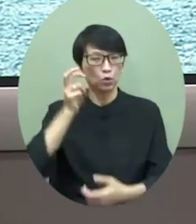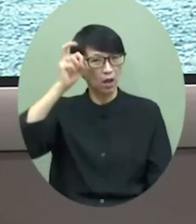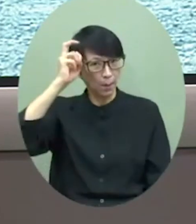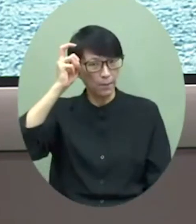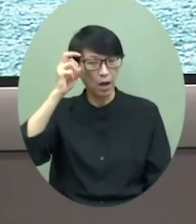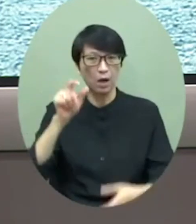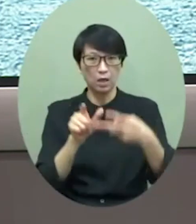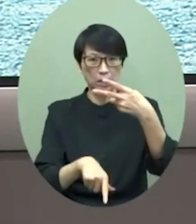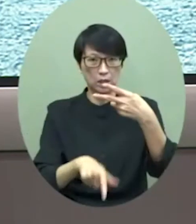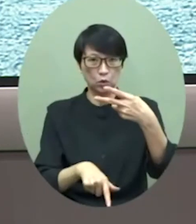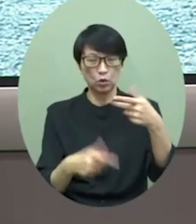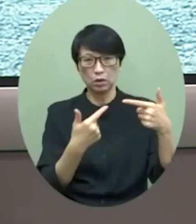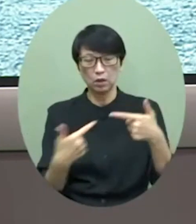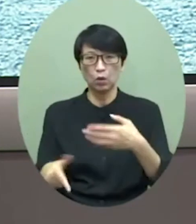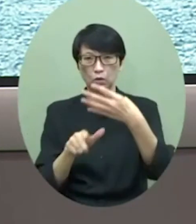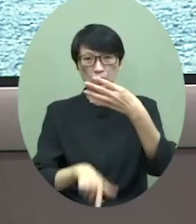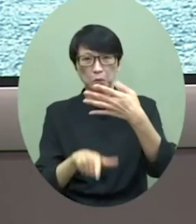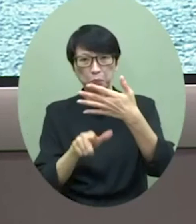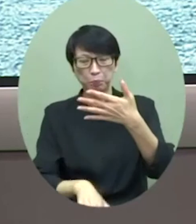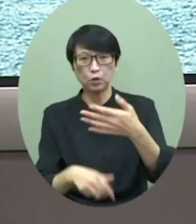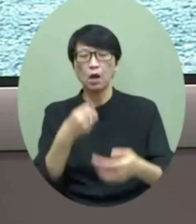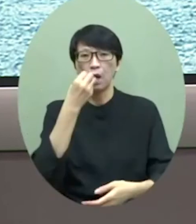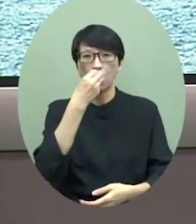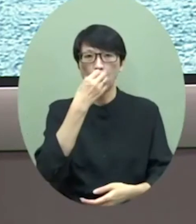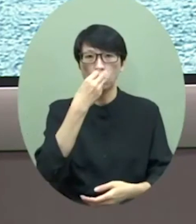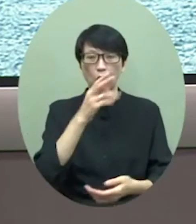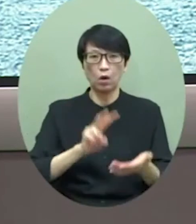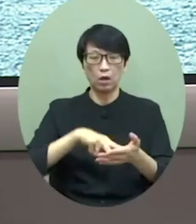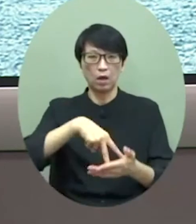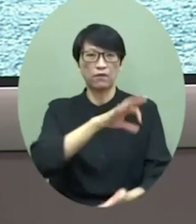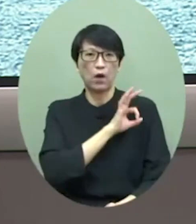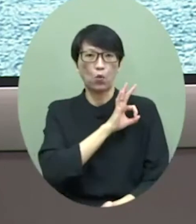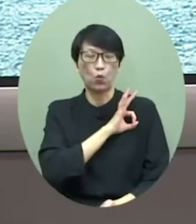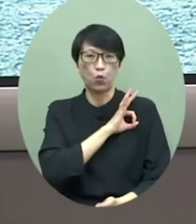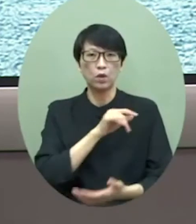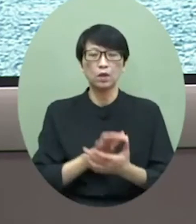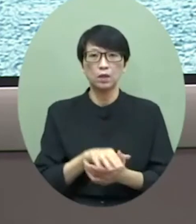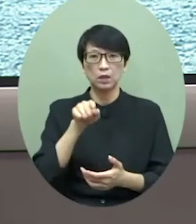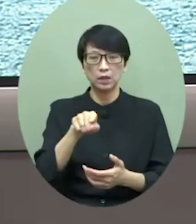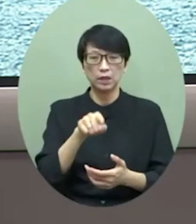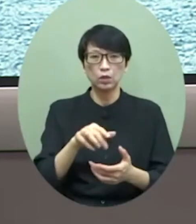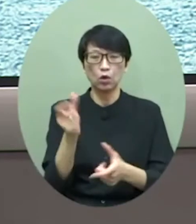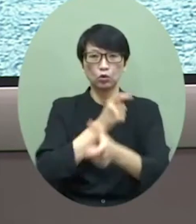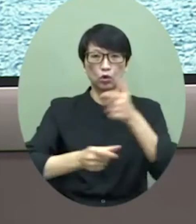budget. So you could imagine, say, in February or